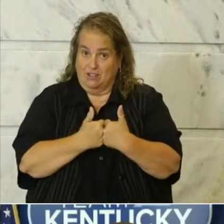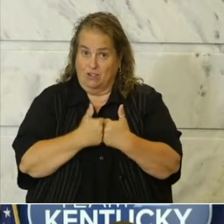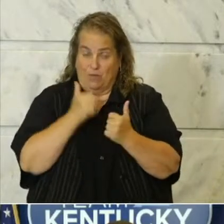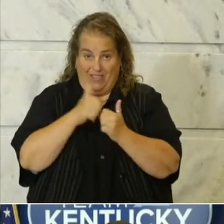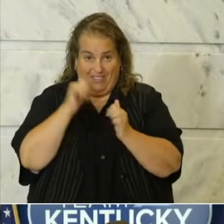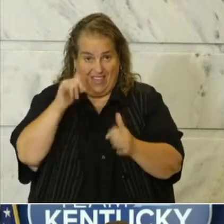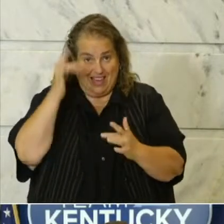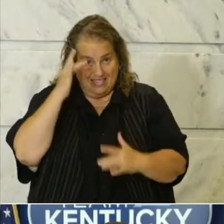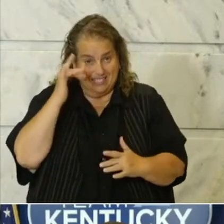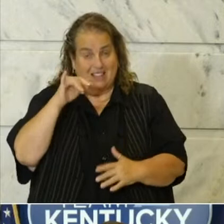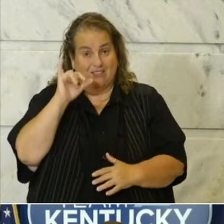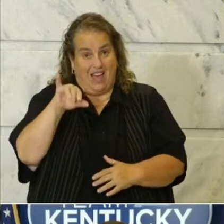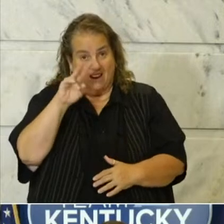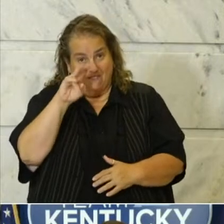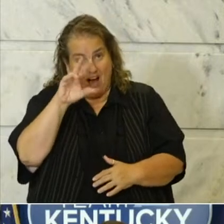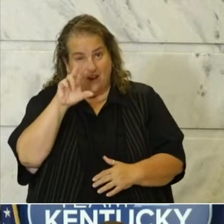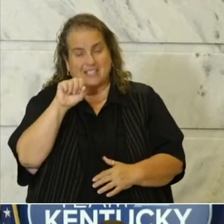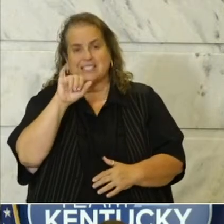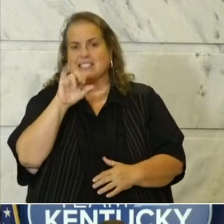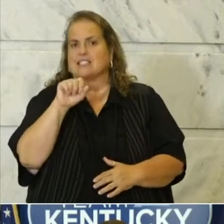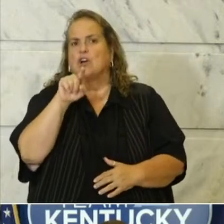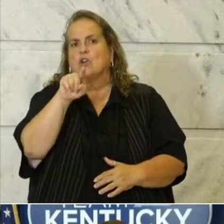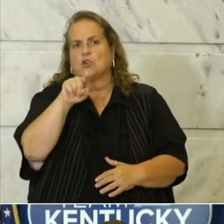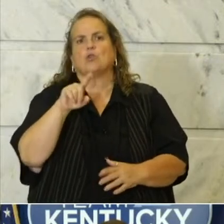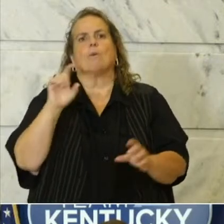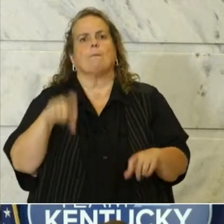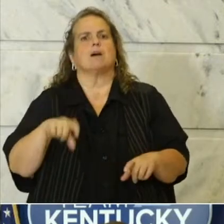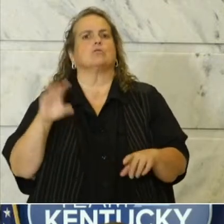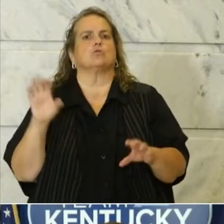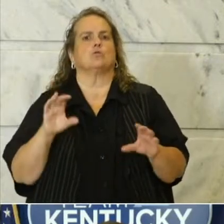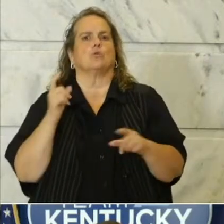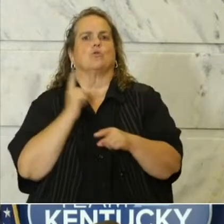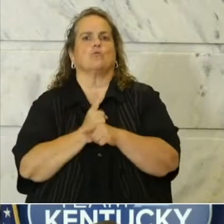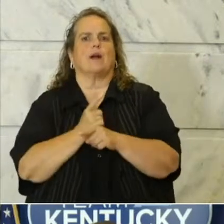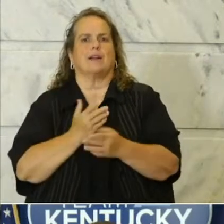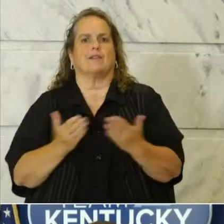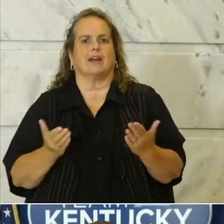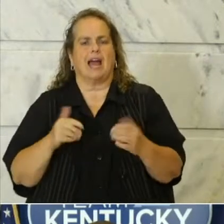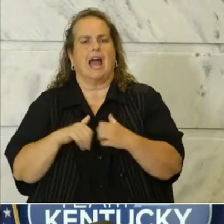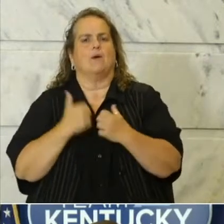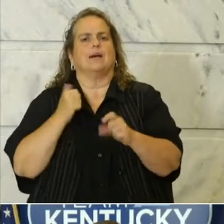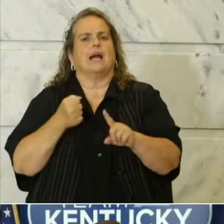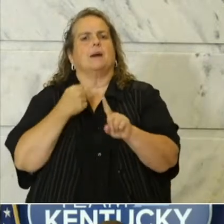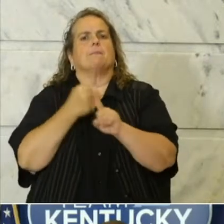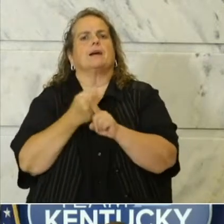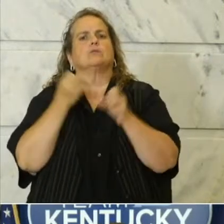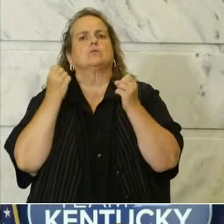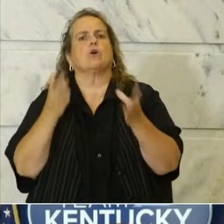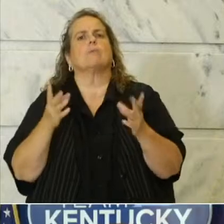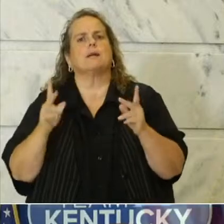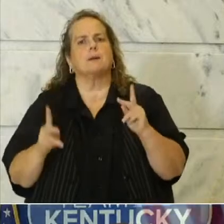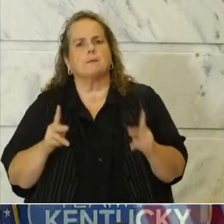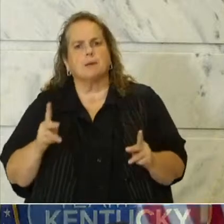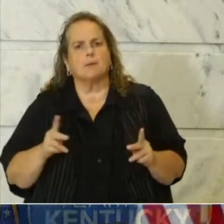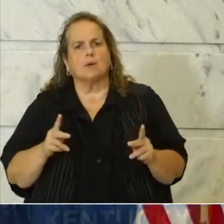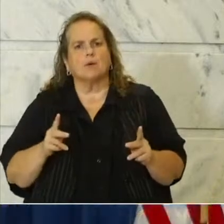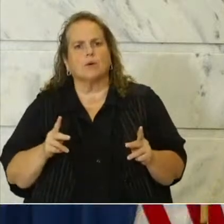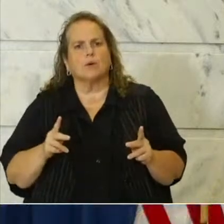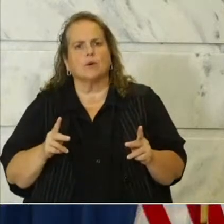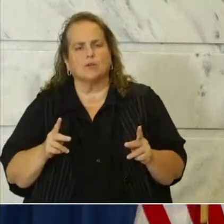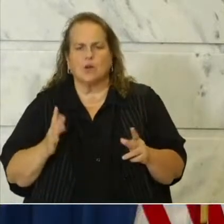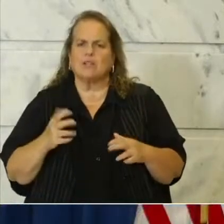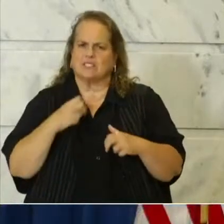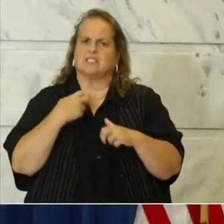this virus, is if one is out there not doing the right thing, how it can impact so many other people. So that's the